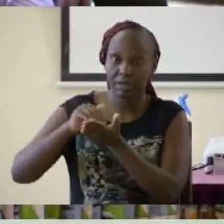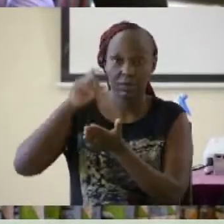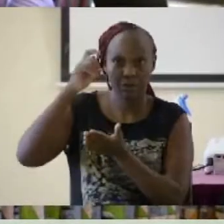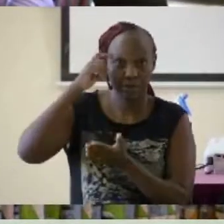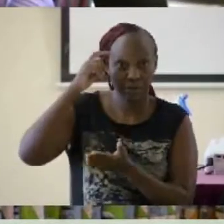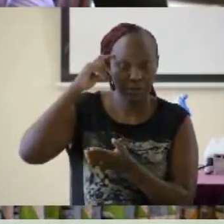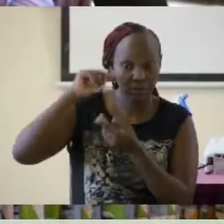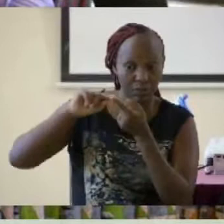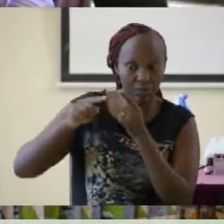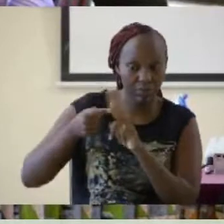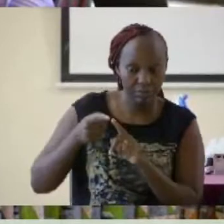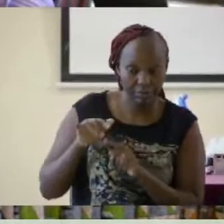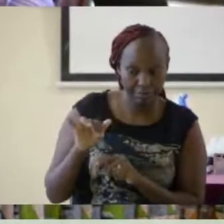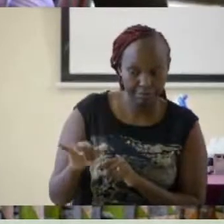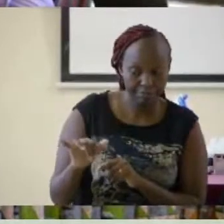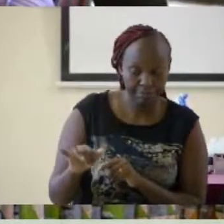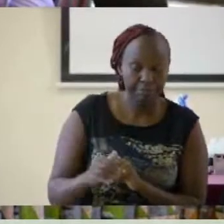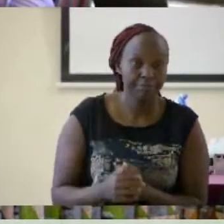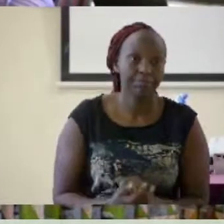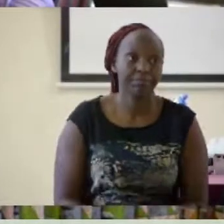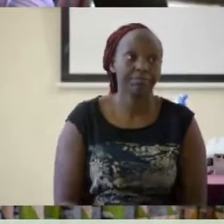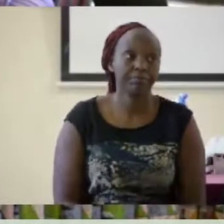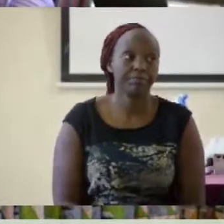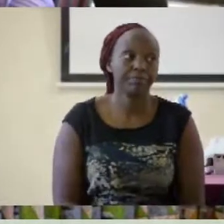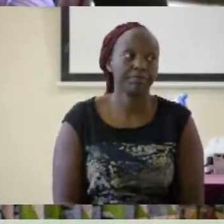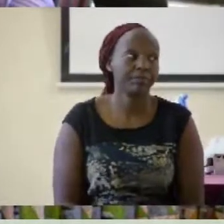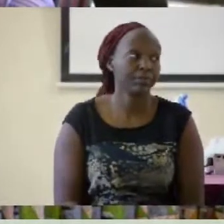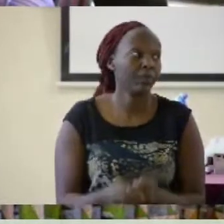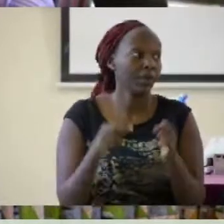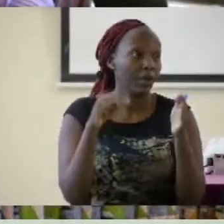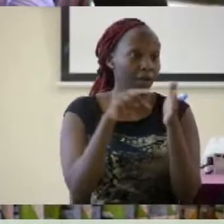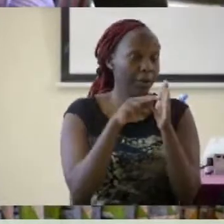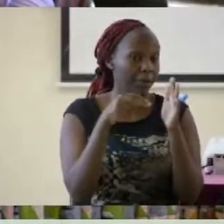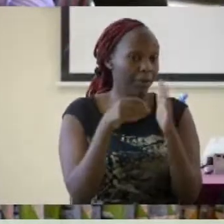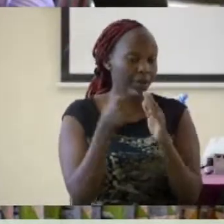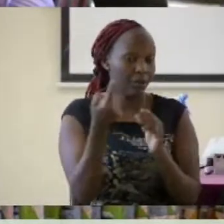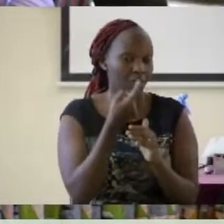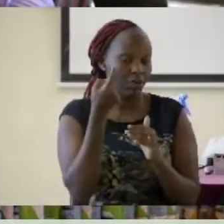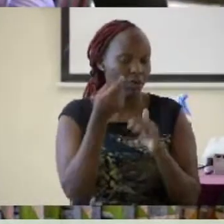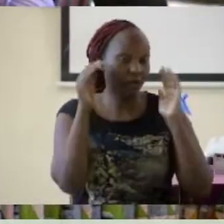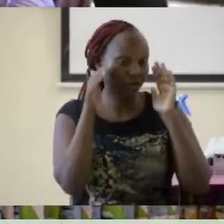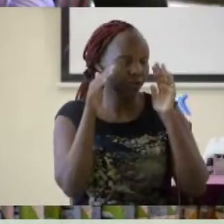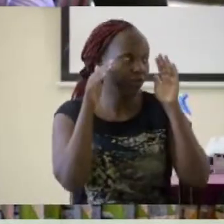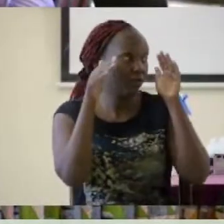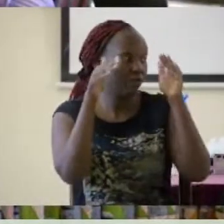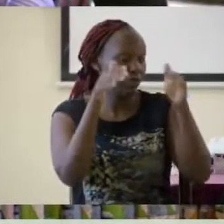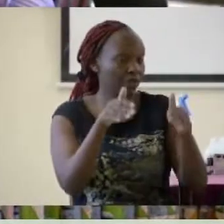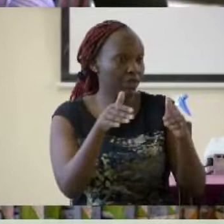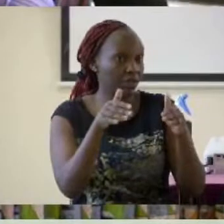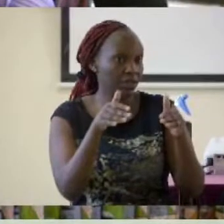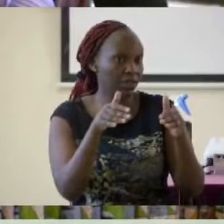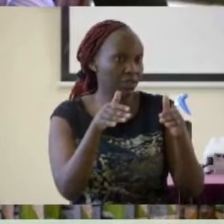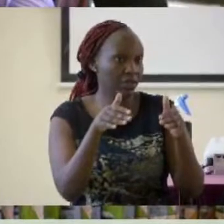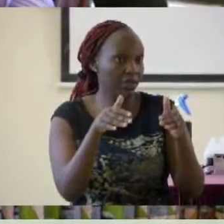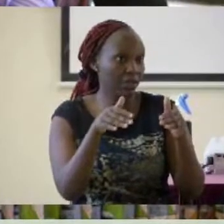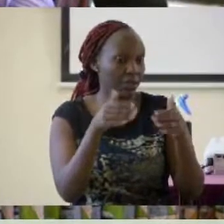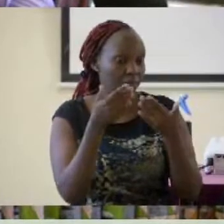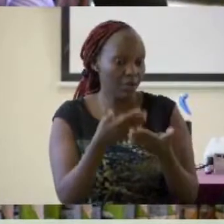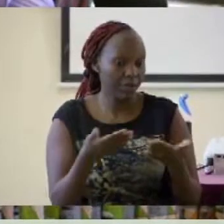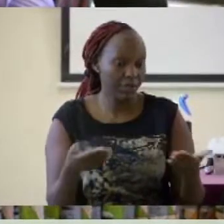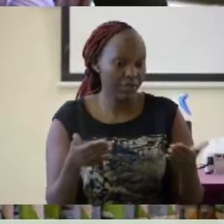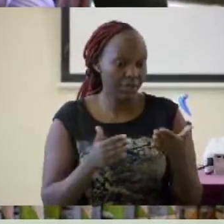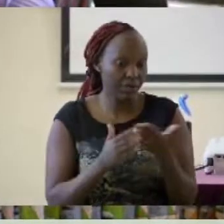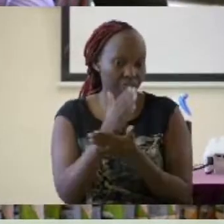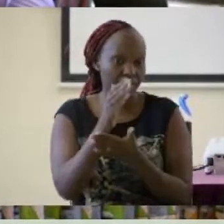that. And then the project only focused on property rights. It